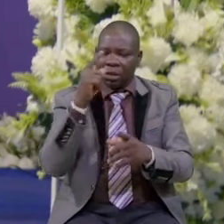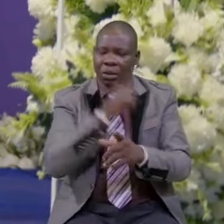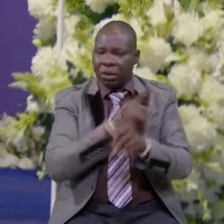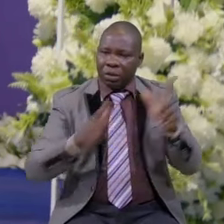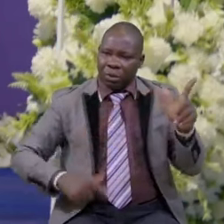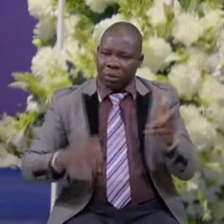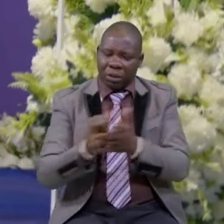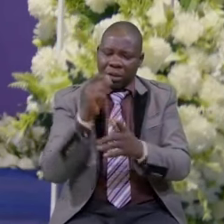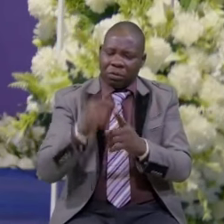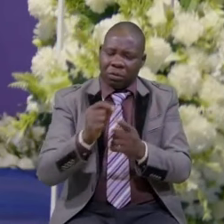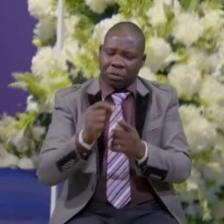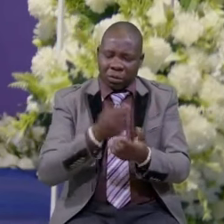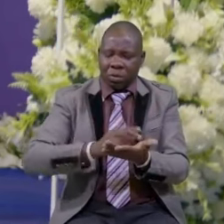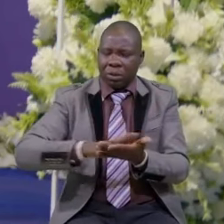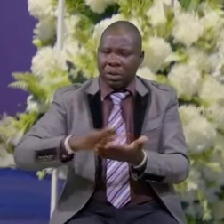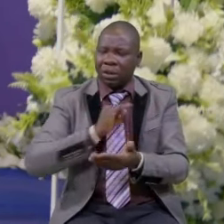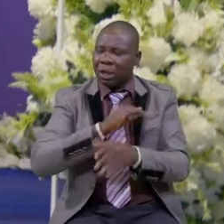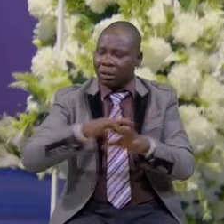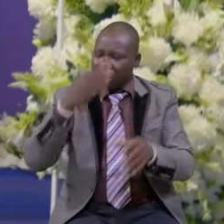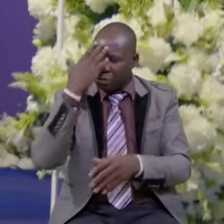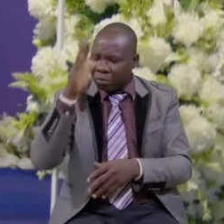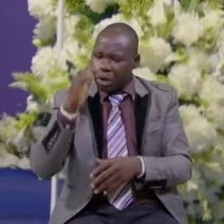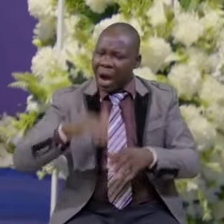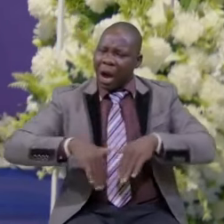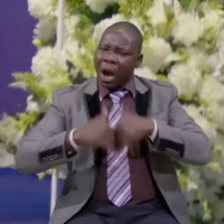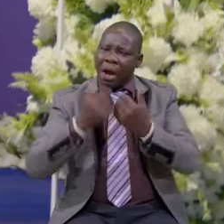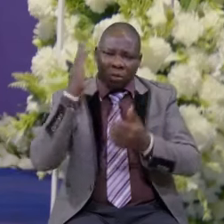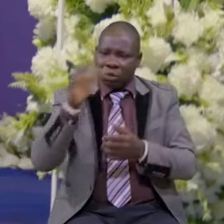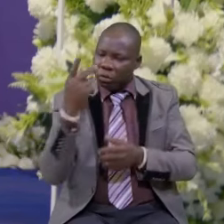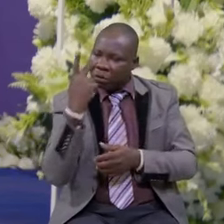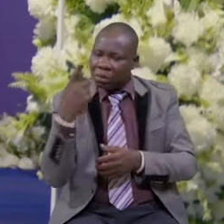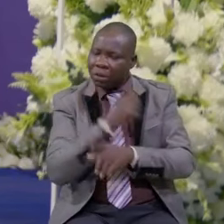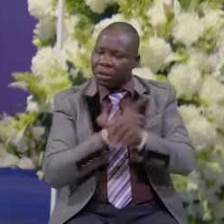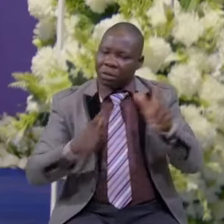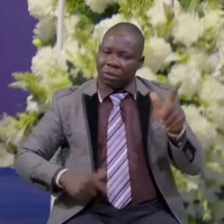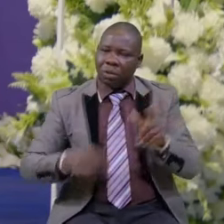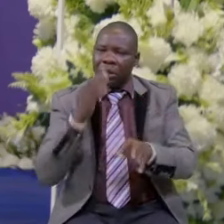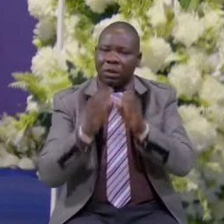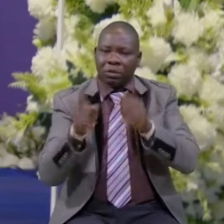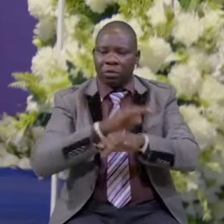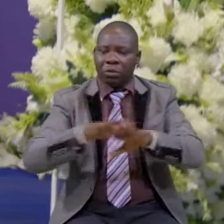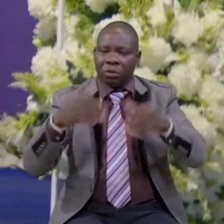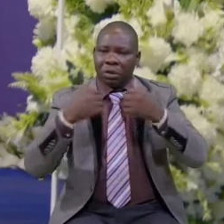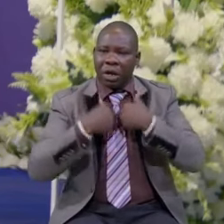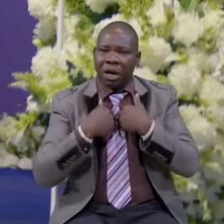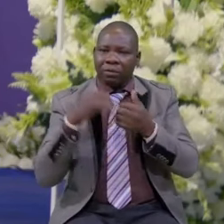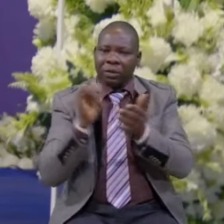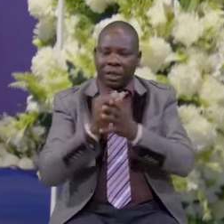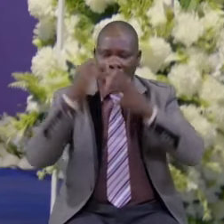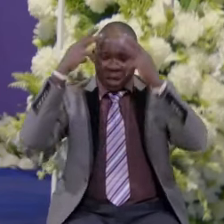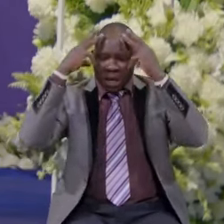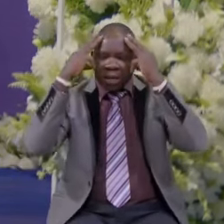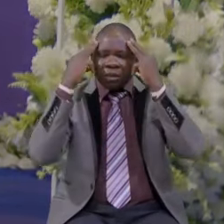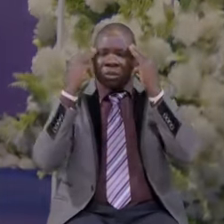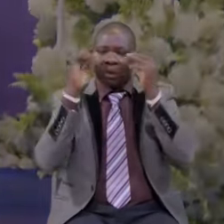that one, I don't know. How will you see the Lord then if you do not have that experience that takes